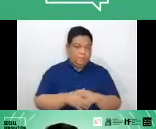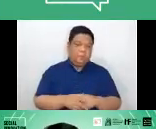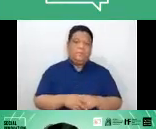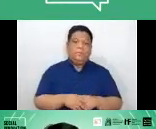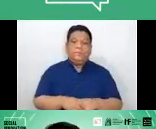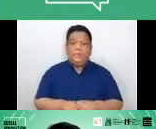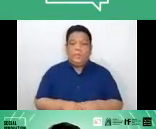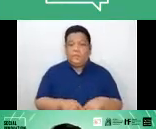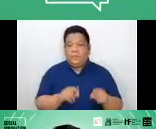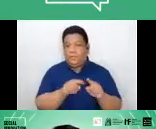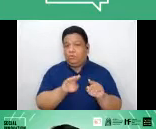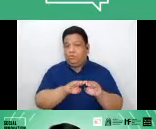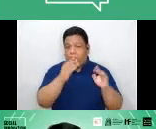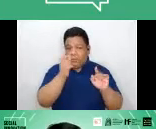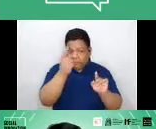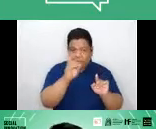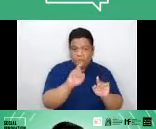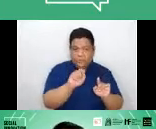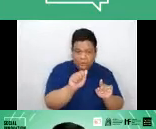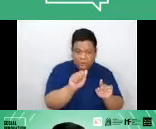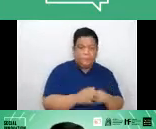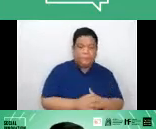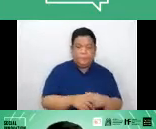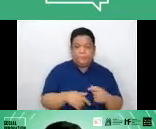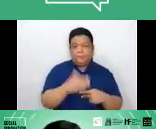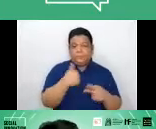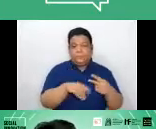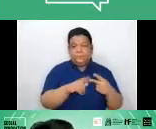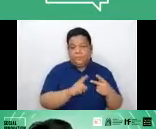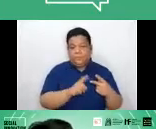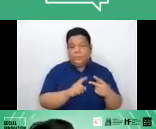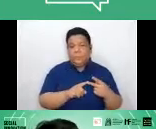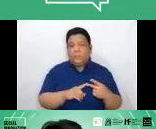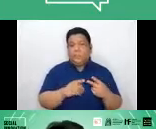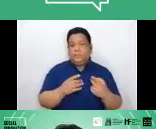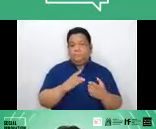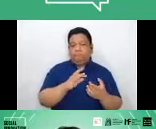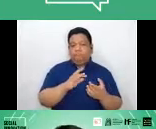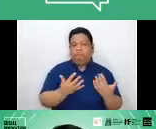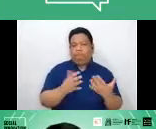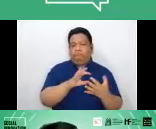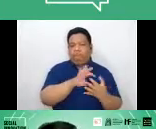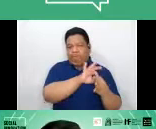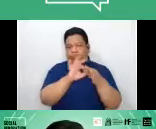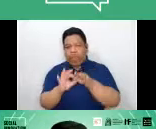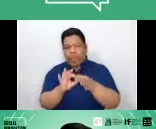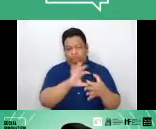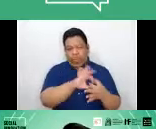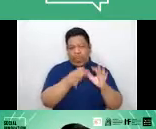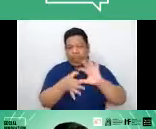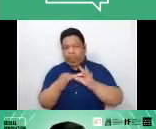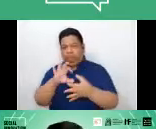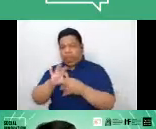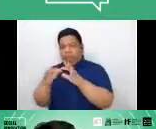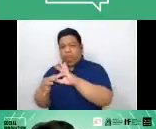data, seeing and reading and understanding things. Next is interconnectivity. So the internet, probably for me, one